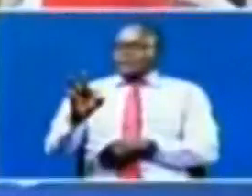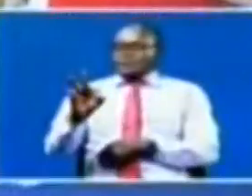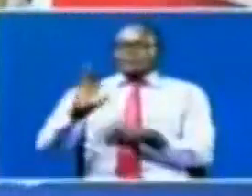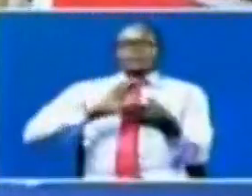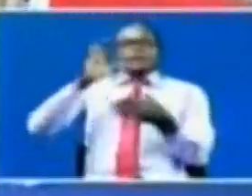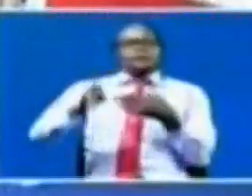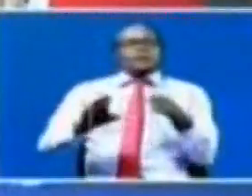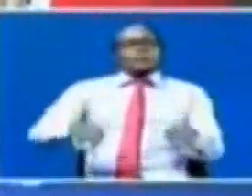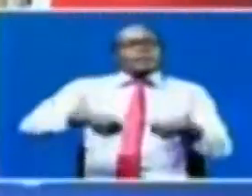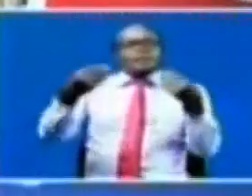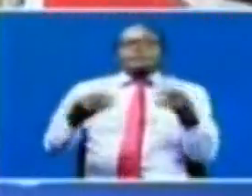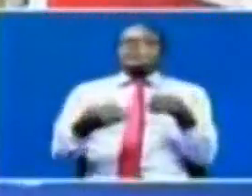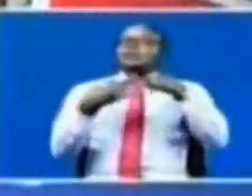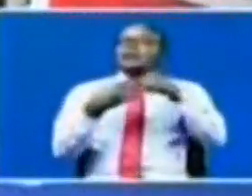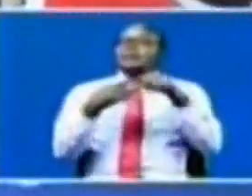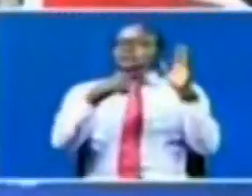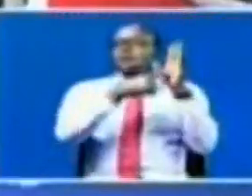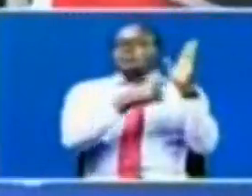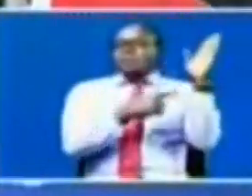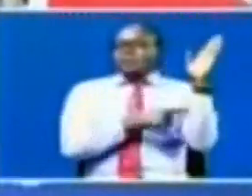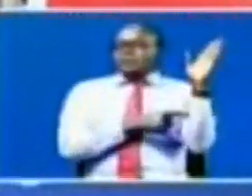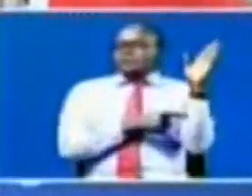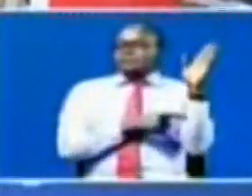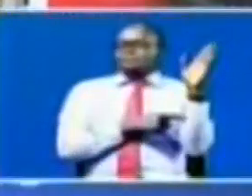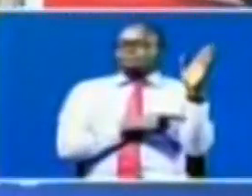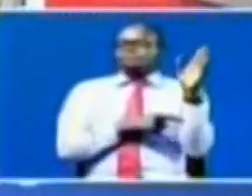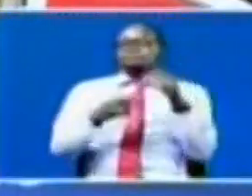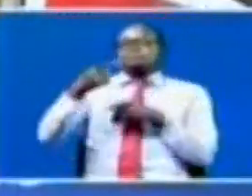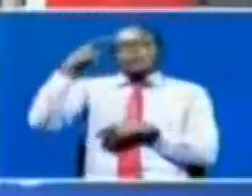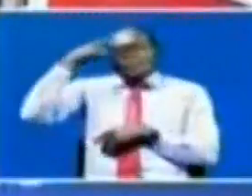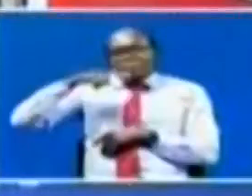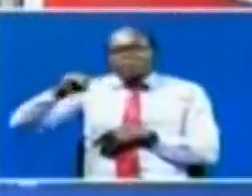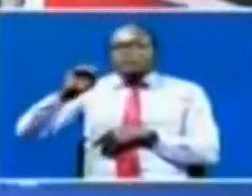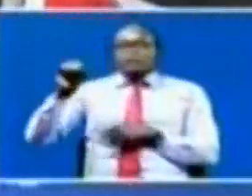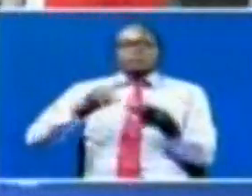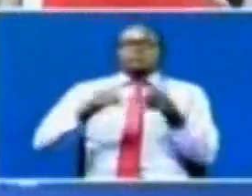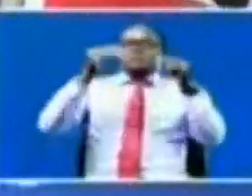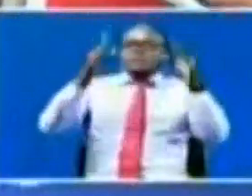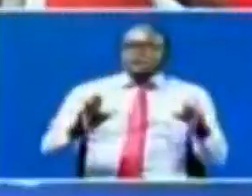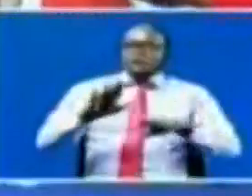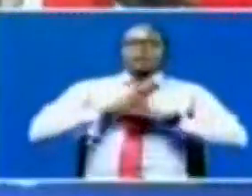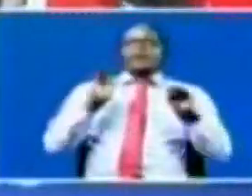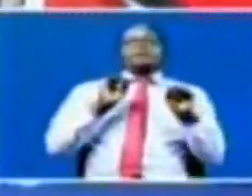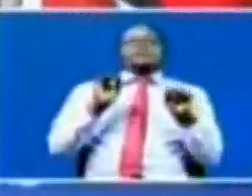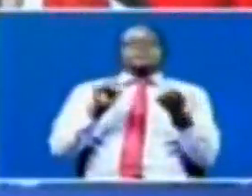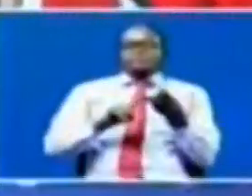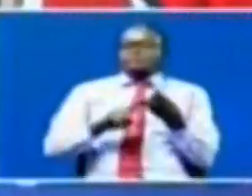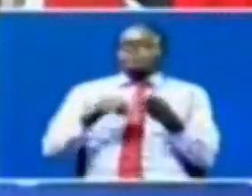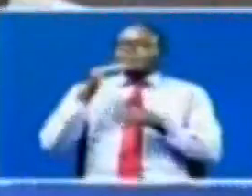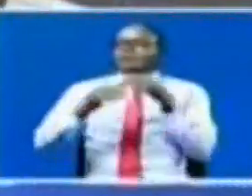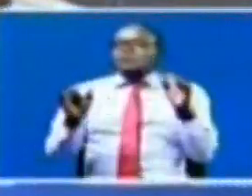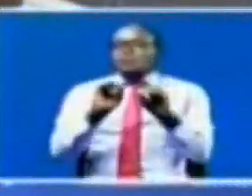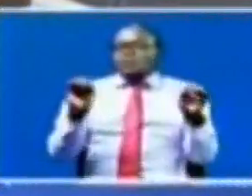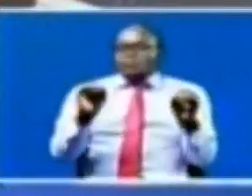given 8 findings, including inadequate policy framework, teacher incapacity and training, as well as absence of teaching